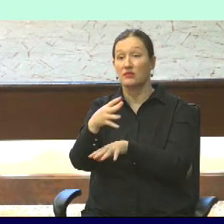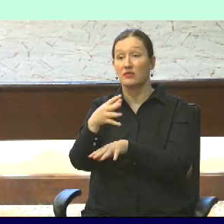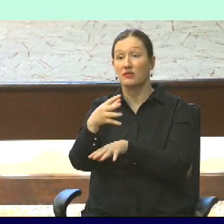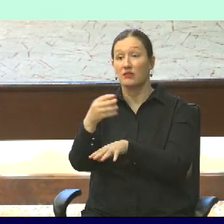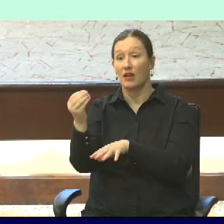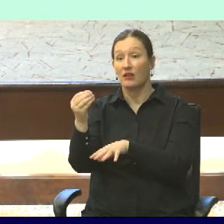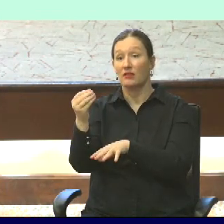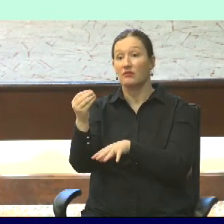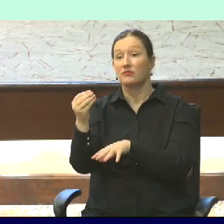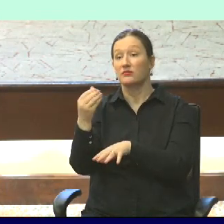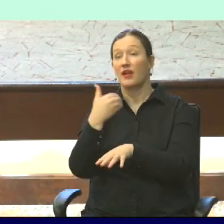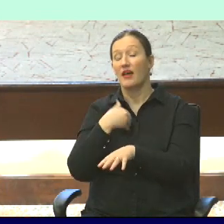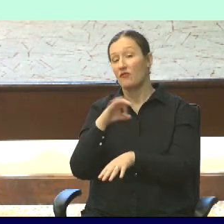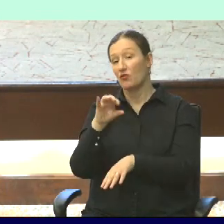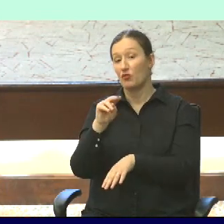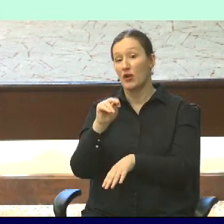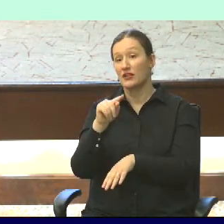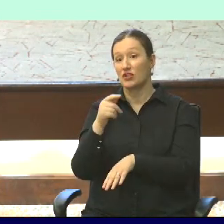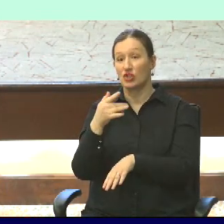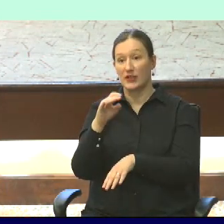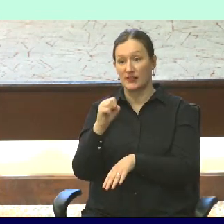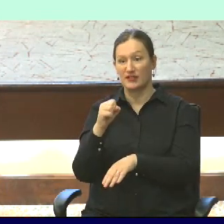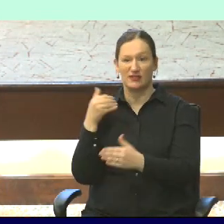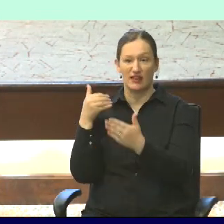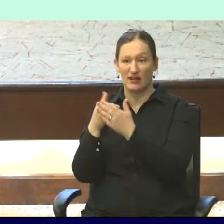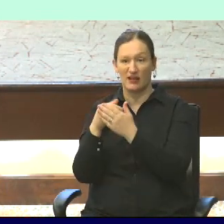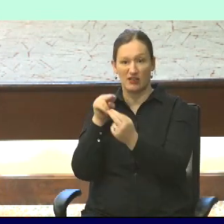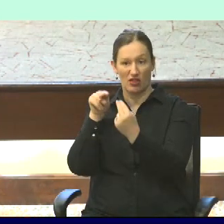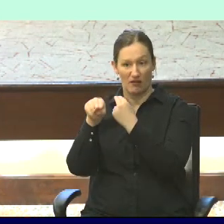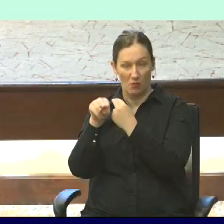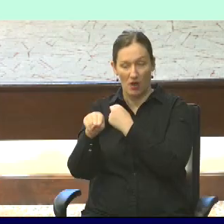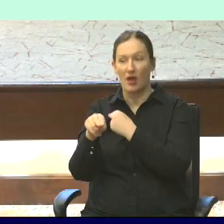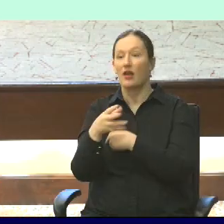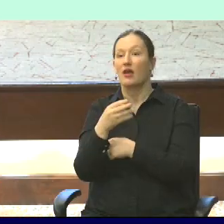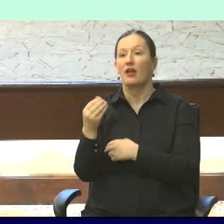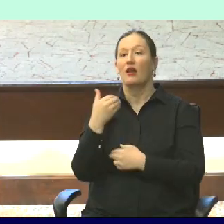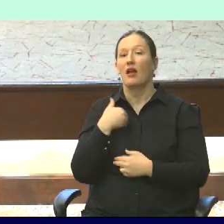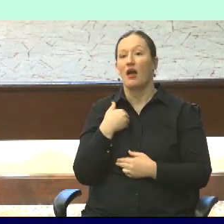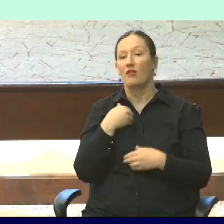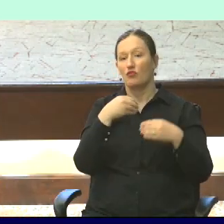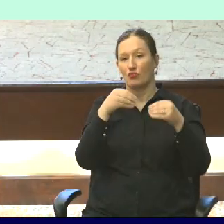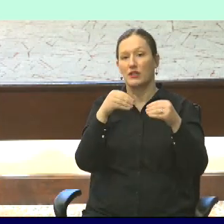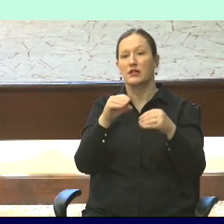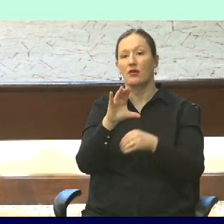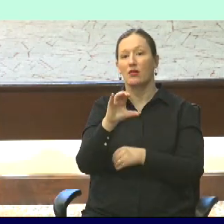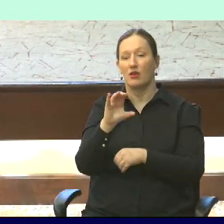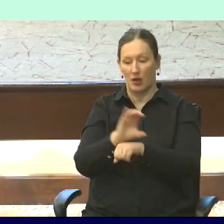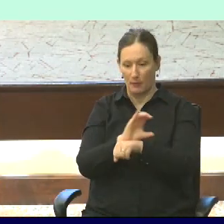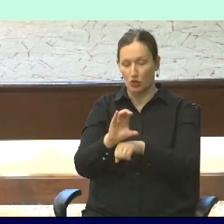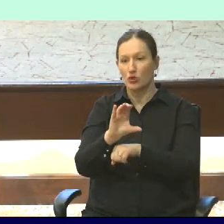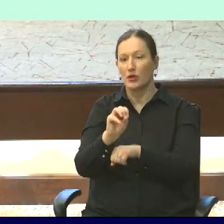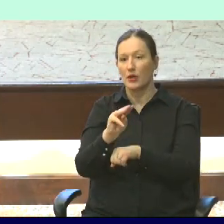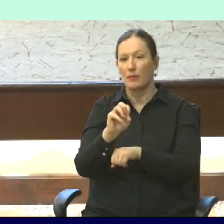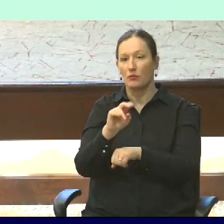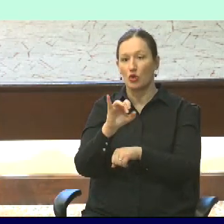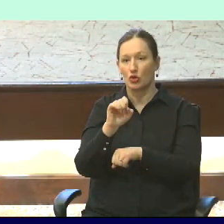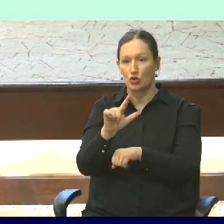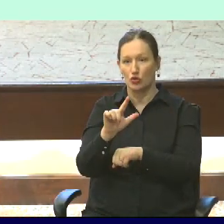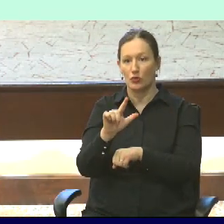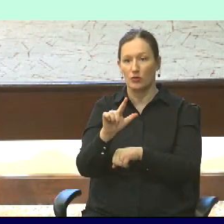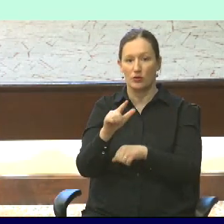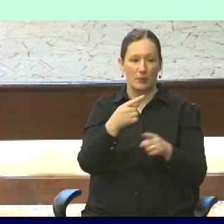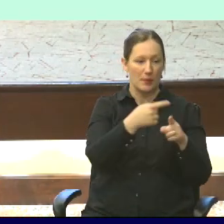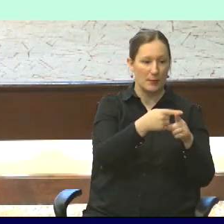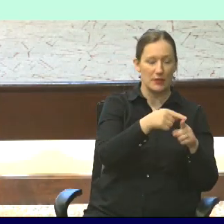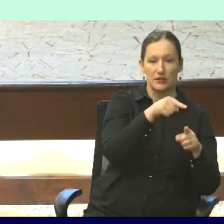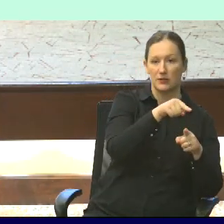the frontages, and then also creates a small retail commercial pad at the corner of Bagby